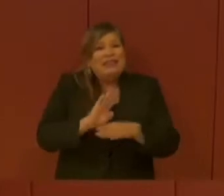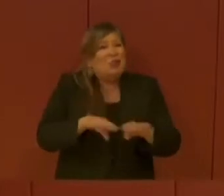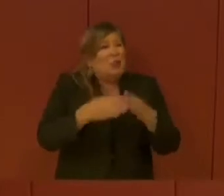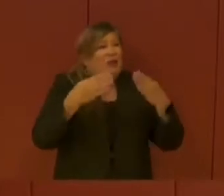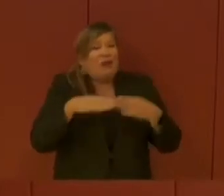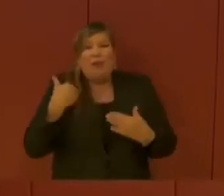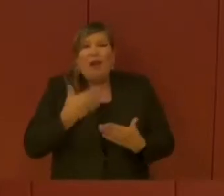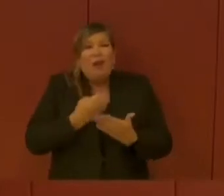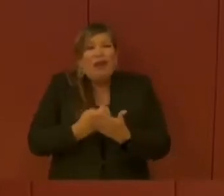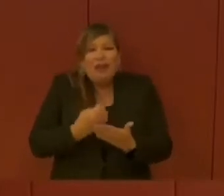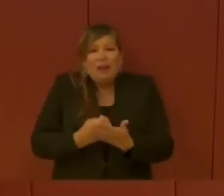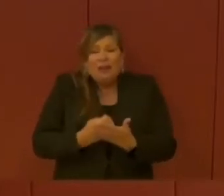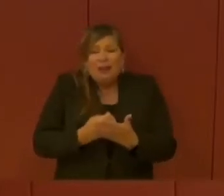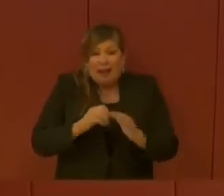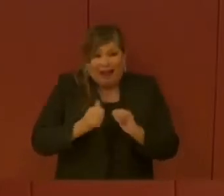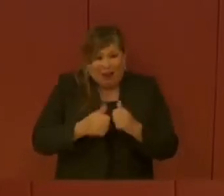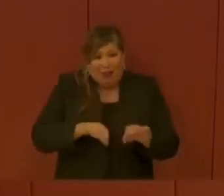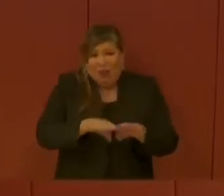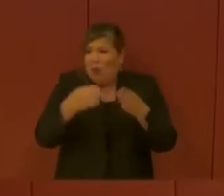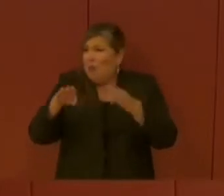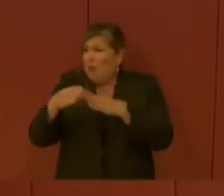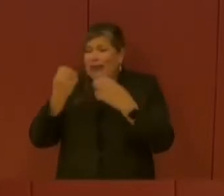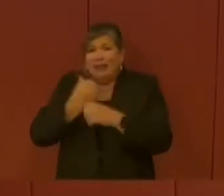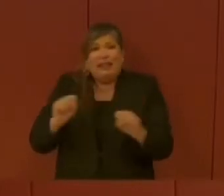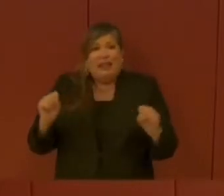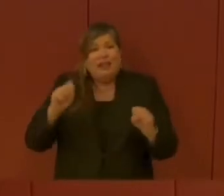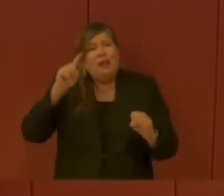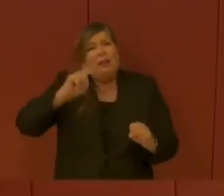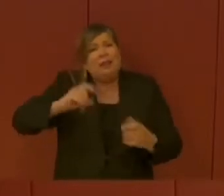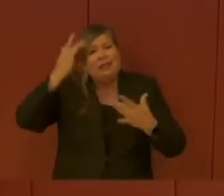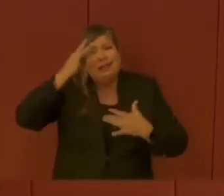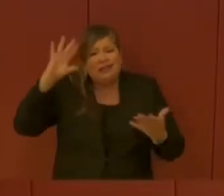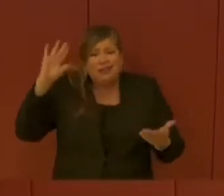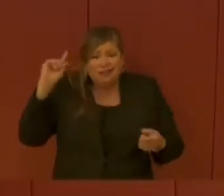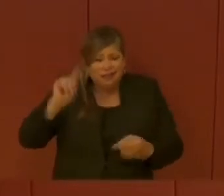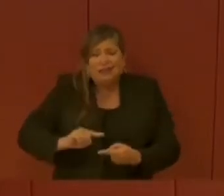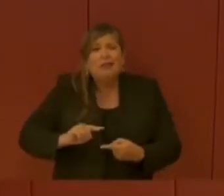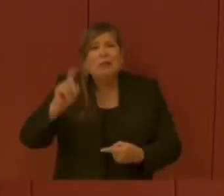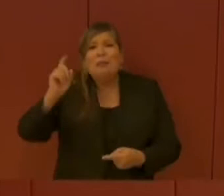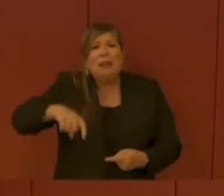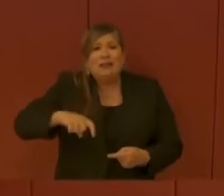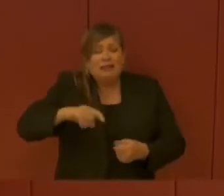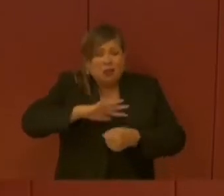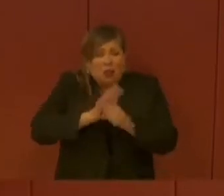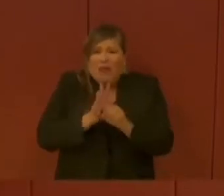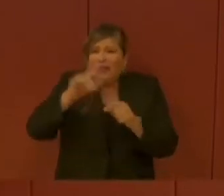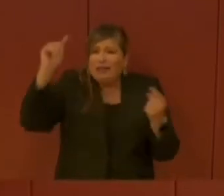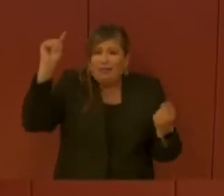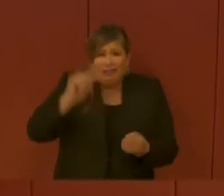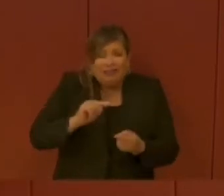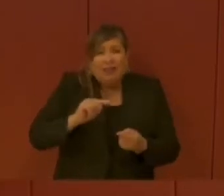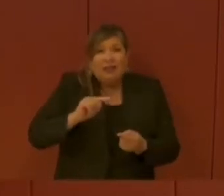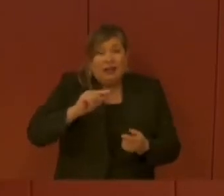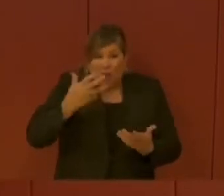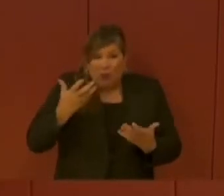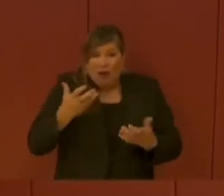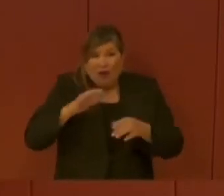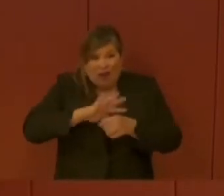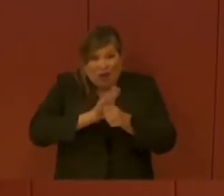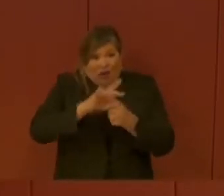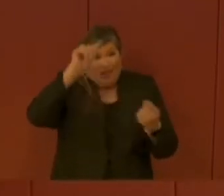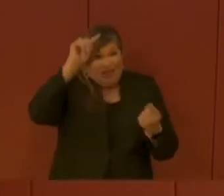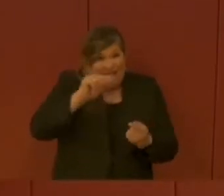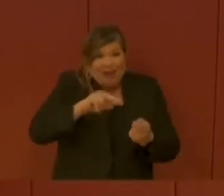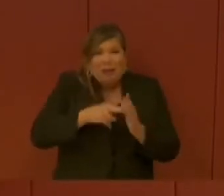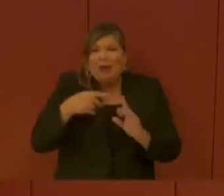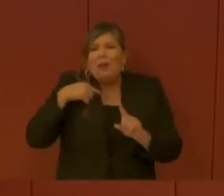get this disease behind us. We can't honestly do that unless we address those communities that are disproportionately vulnerable